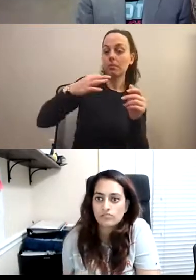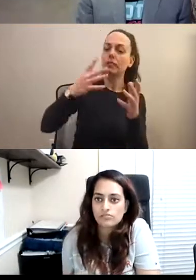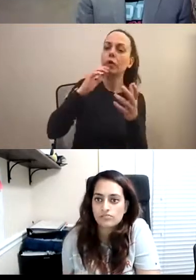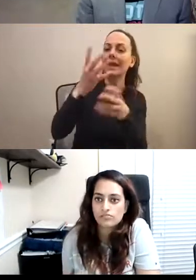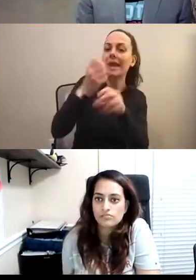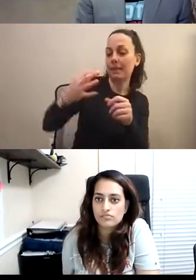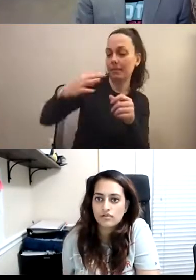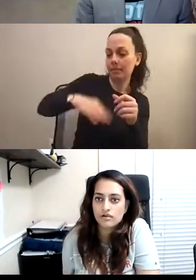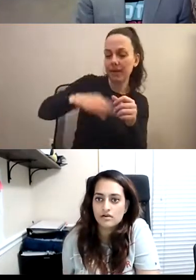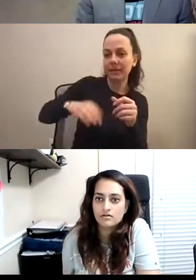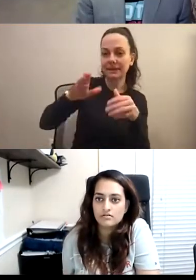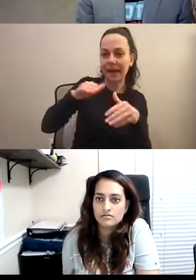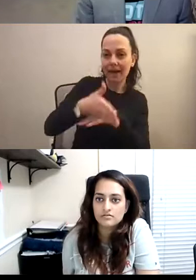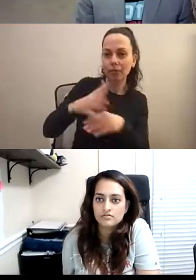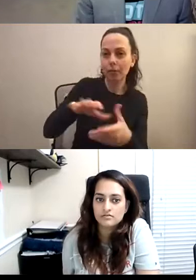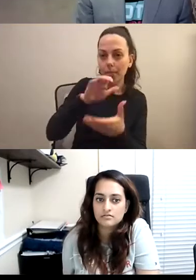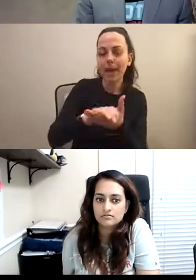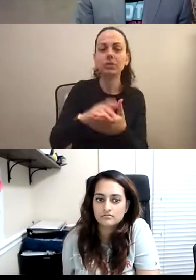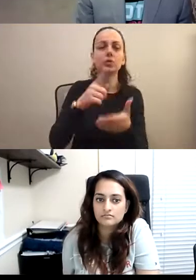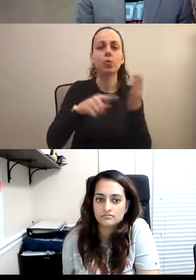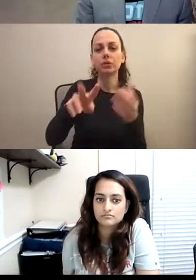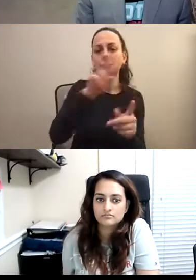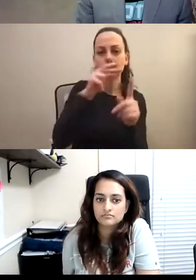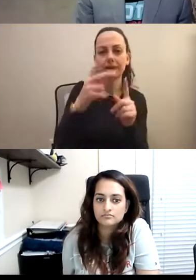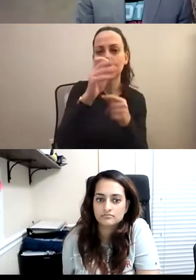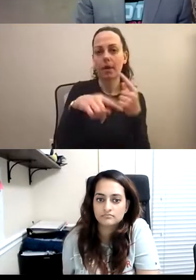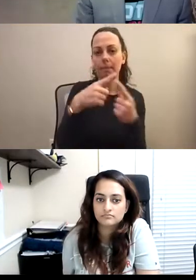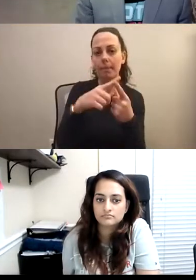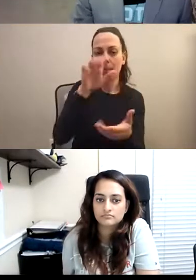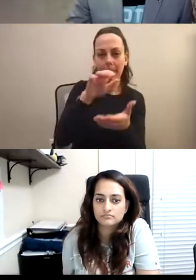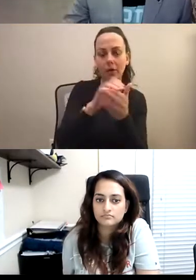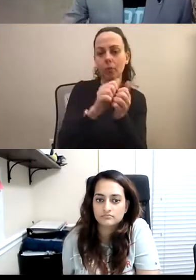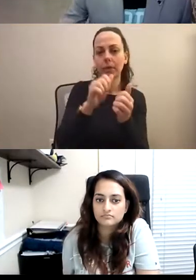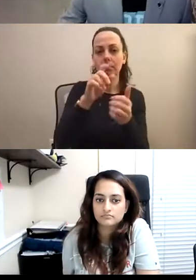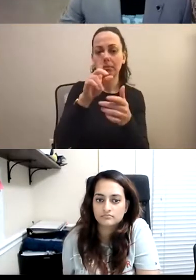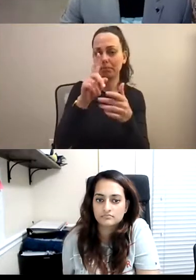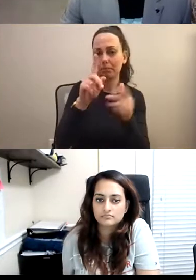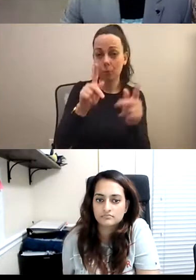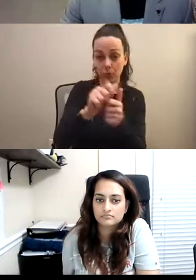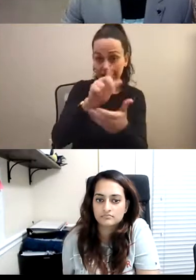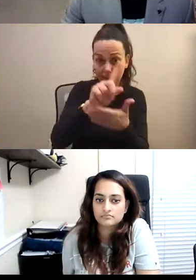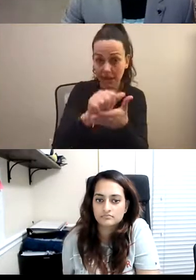marriage and disability, Fatima? And was there any negative